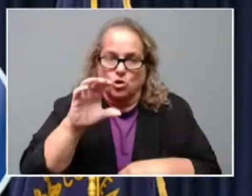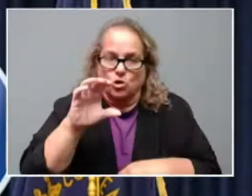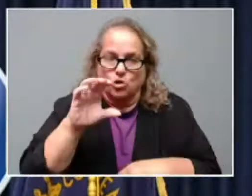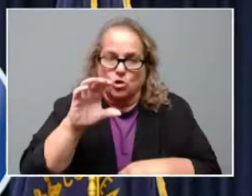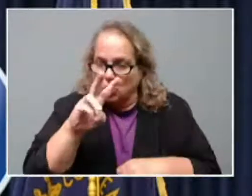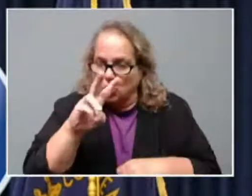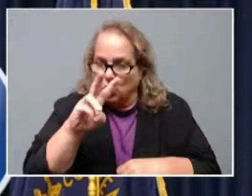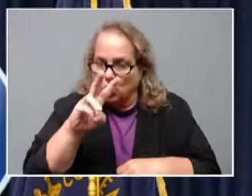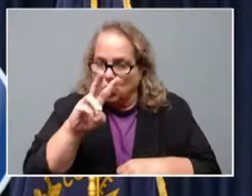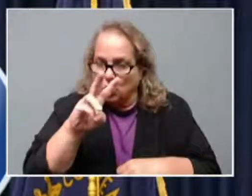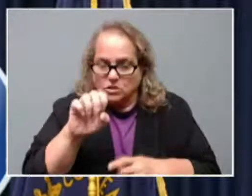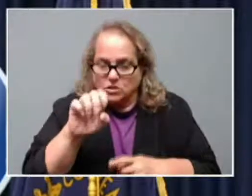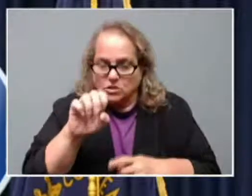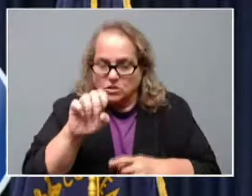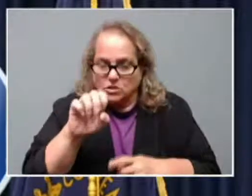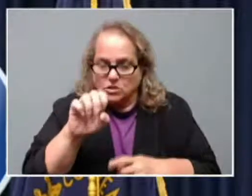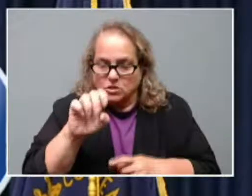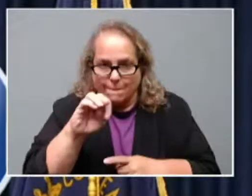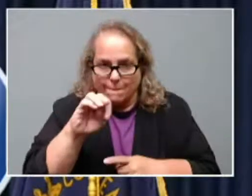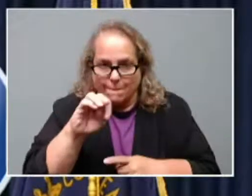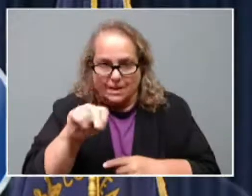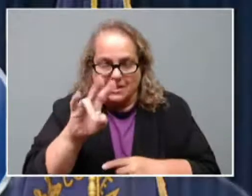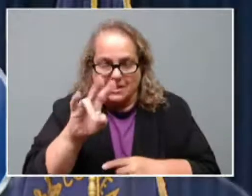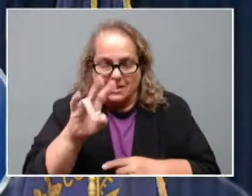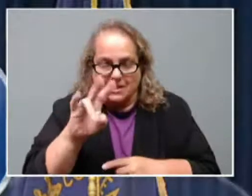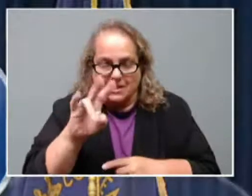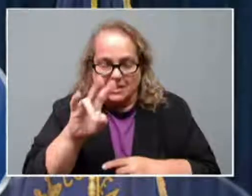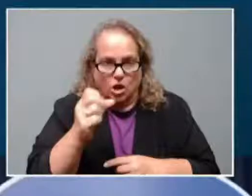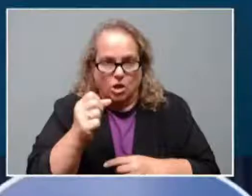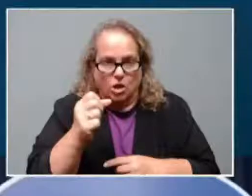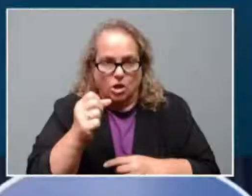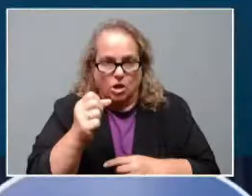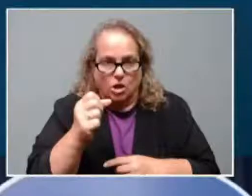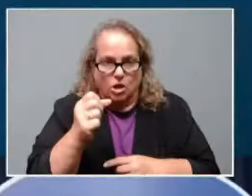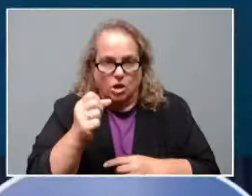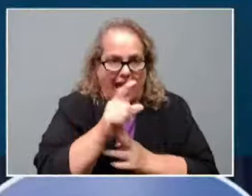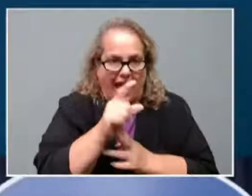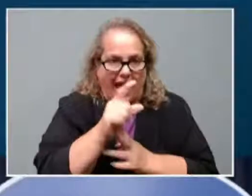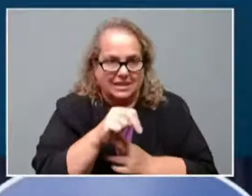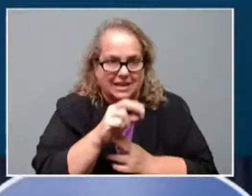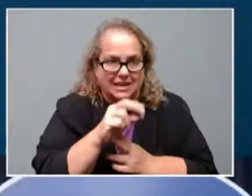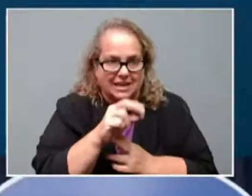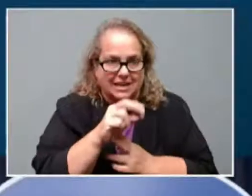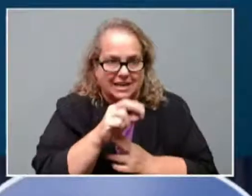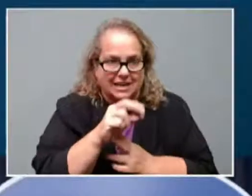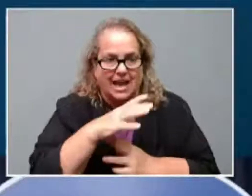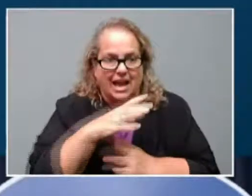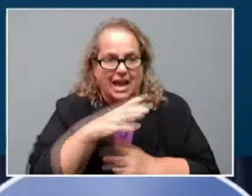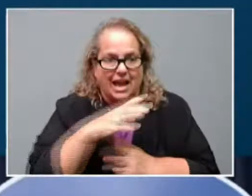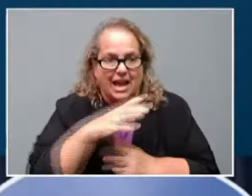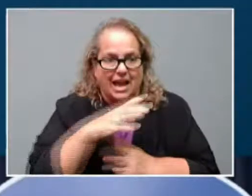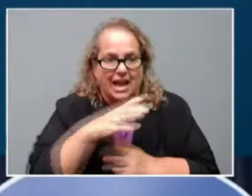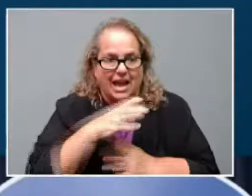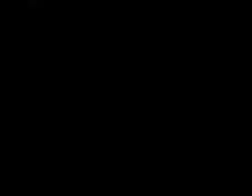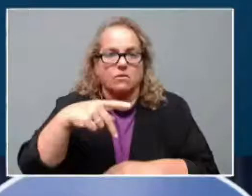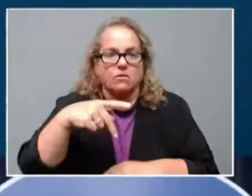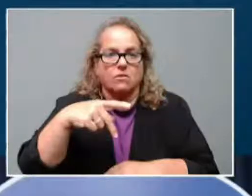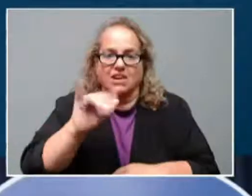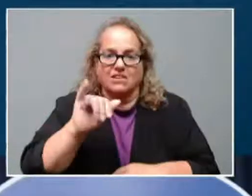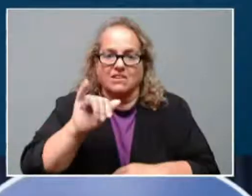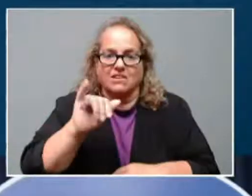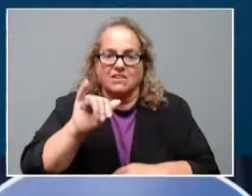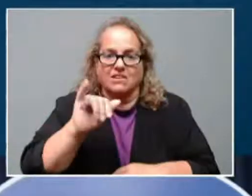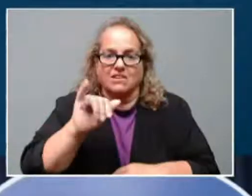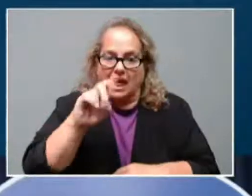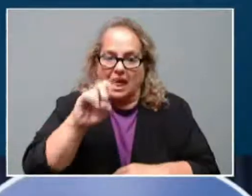$164 million, 72 job tube mill in Gallatin County, and Fidelity Investment adding 600 professional positions